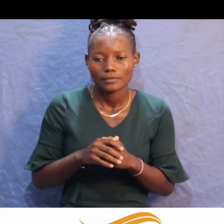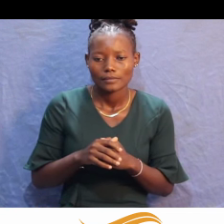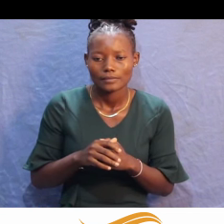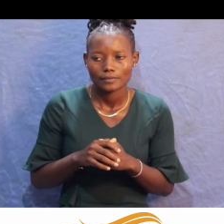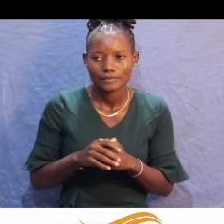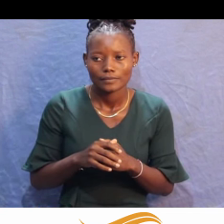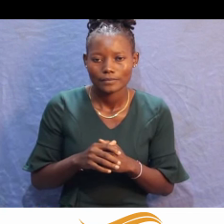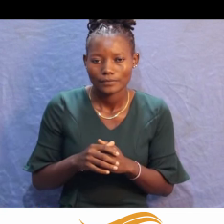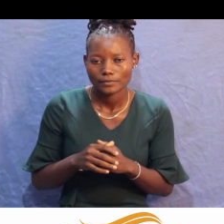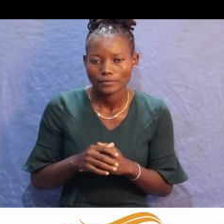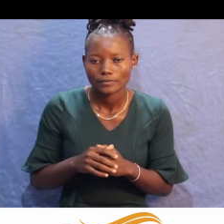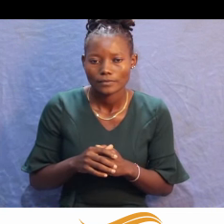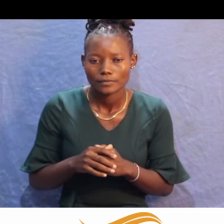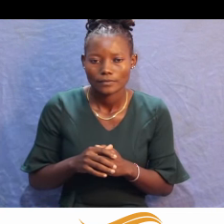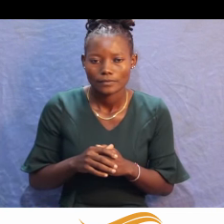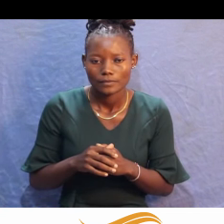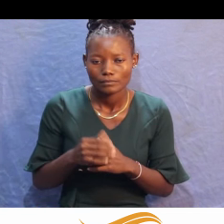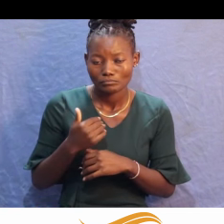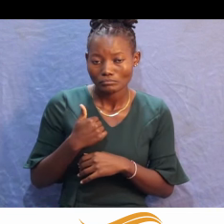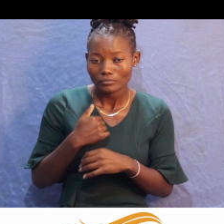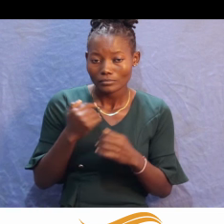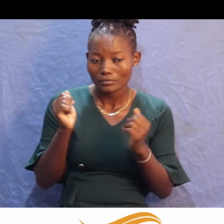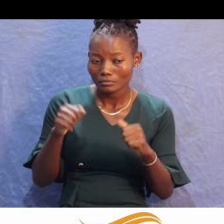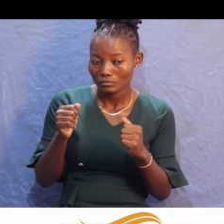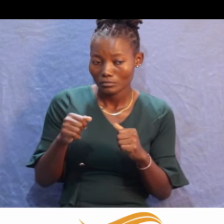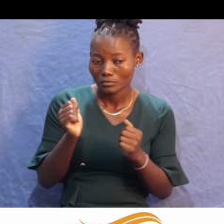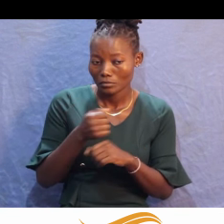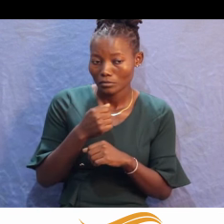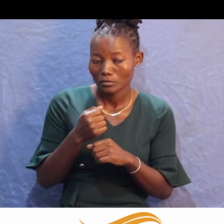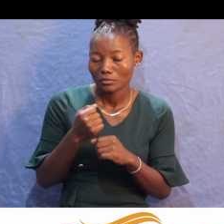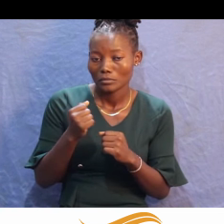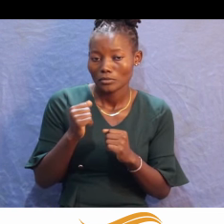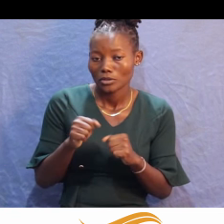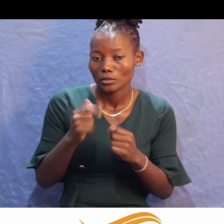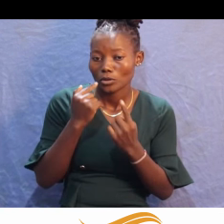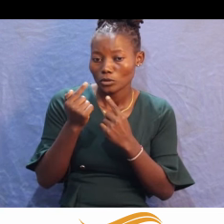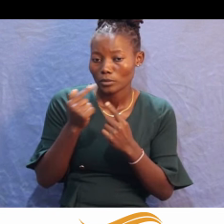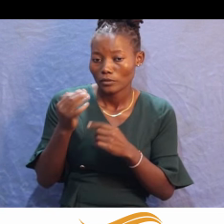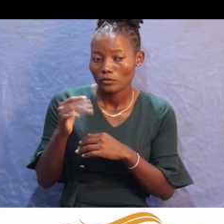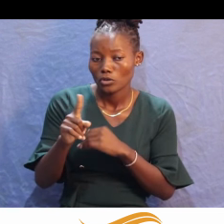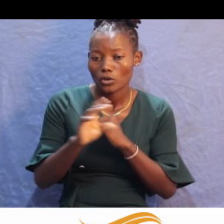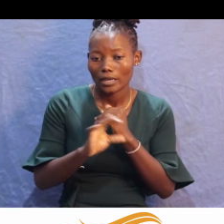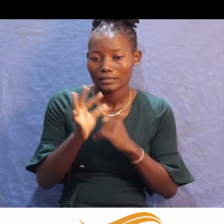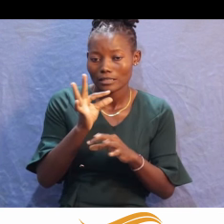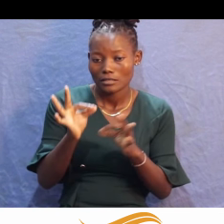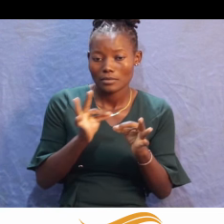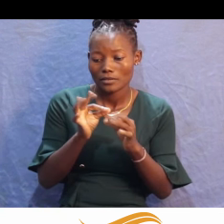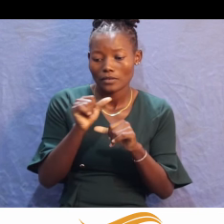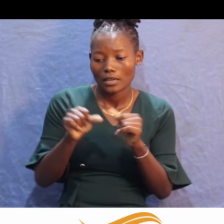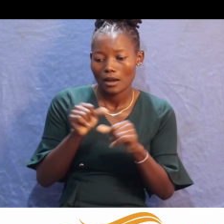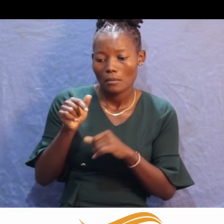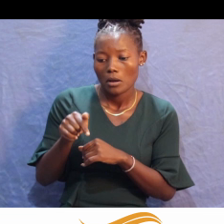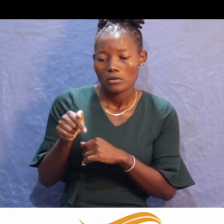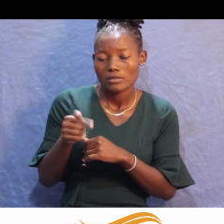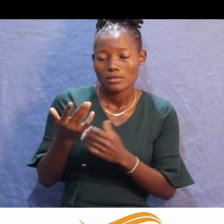especially in children. And I can't speak for your countries specifically in terms of teen obesity, but over here, it's